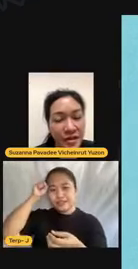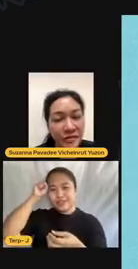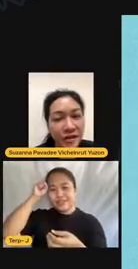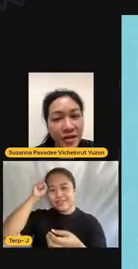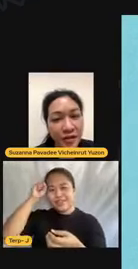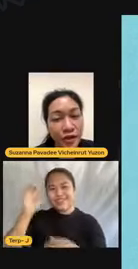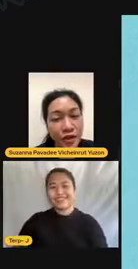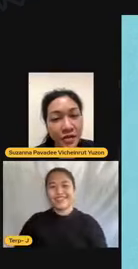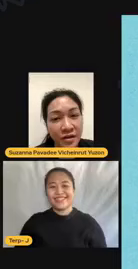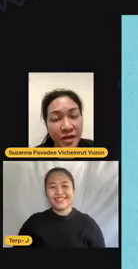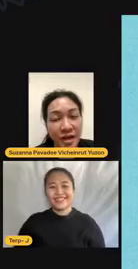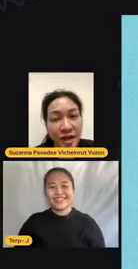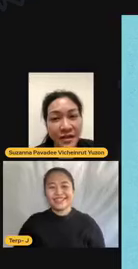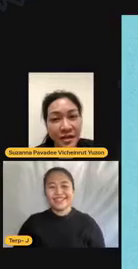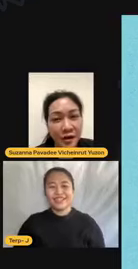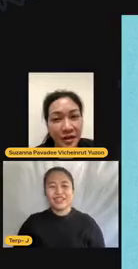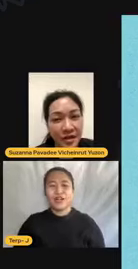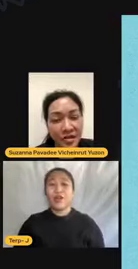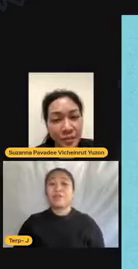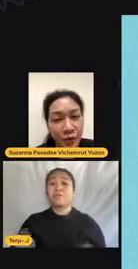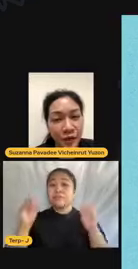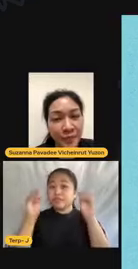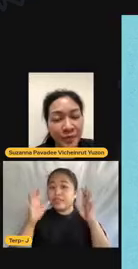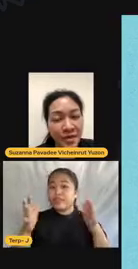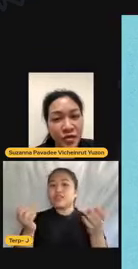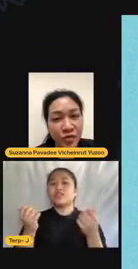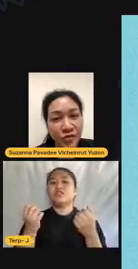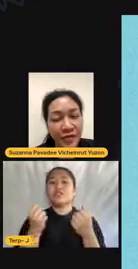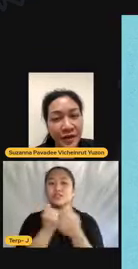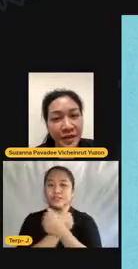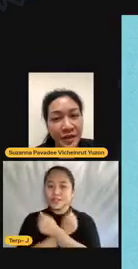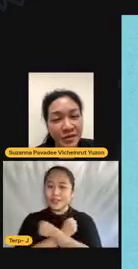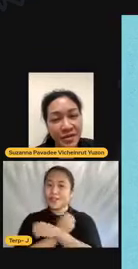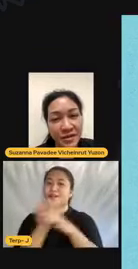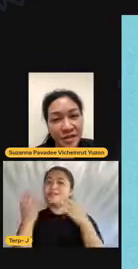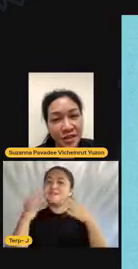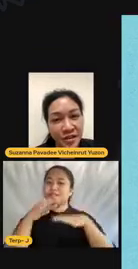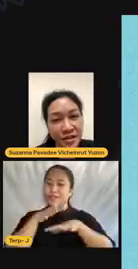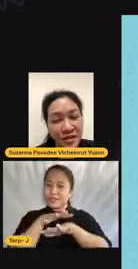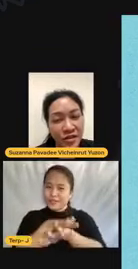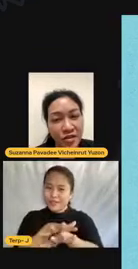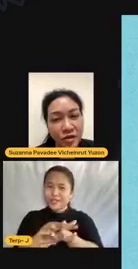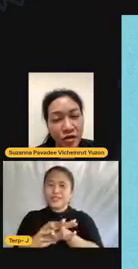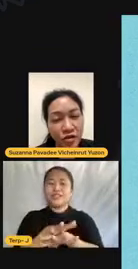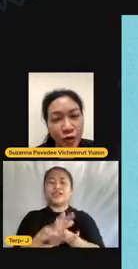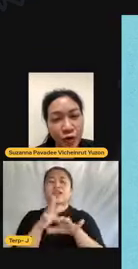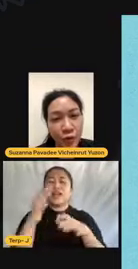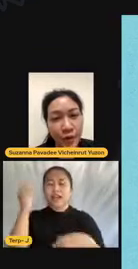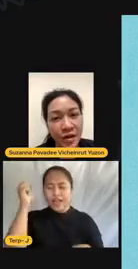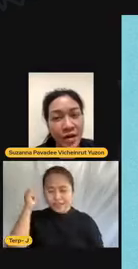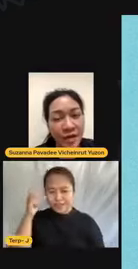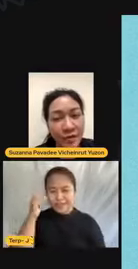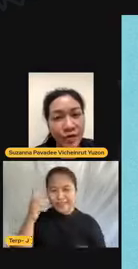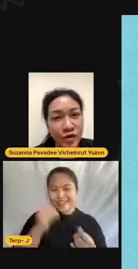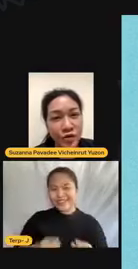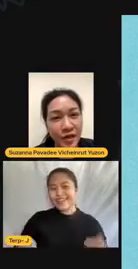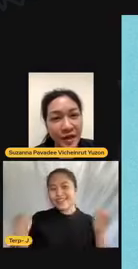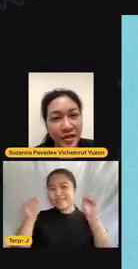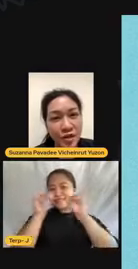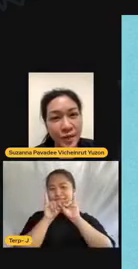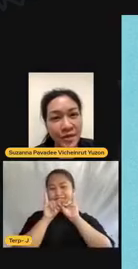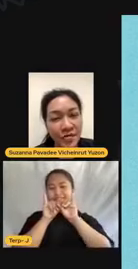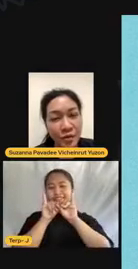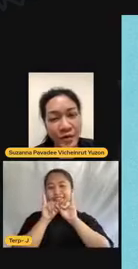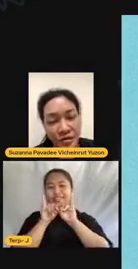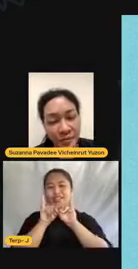know, they love the inclusion, and they know that it's important. And so we're very lucky with her teachers that they're so also open. But of course, we